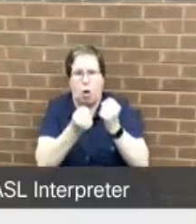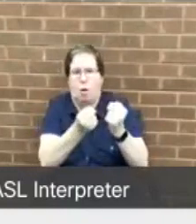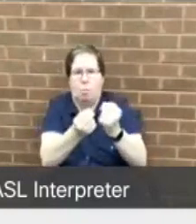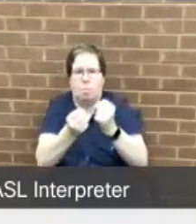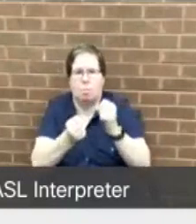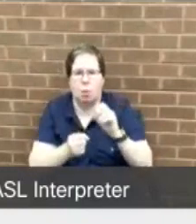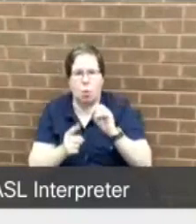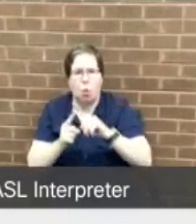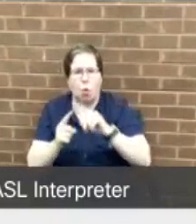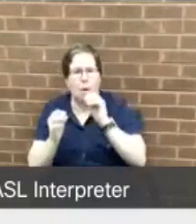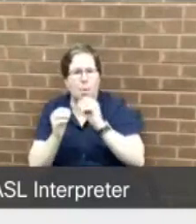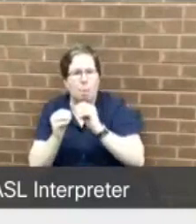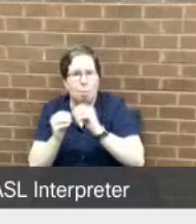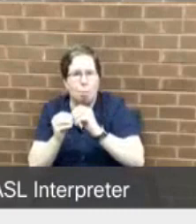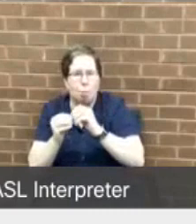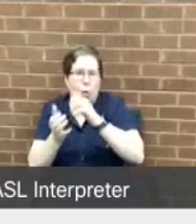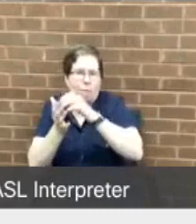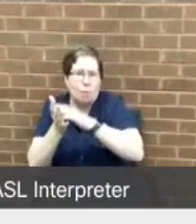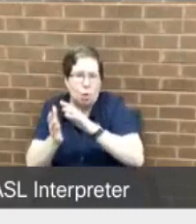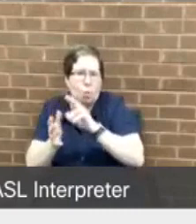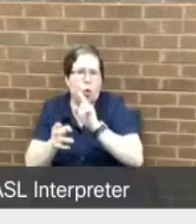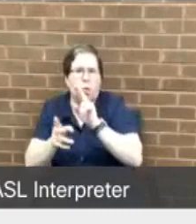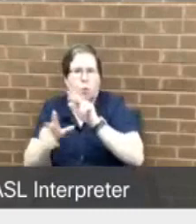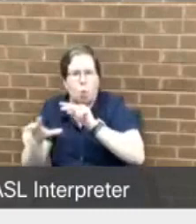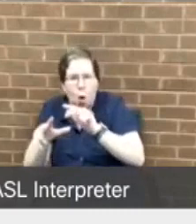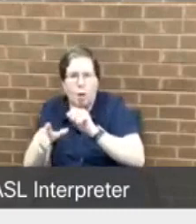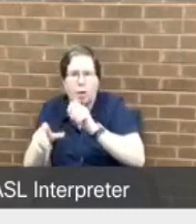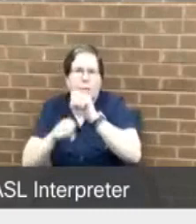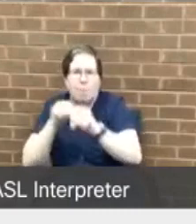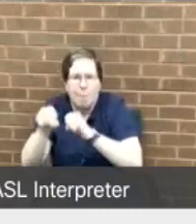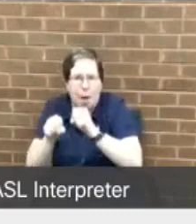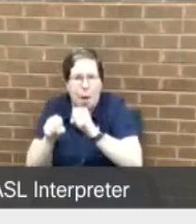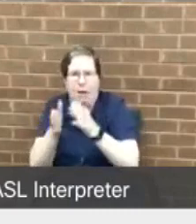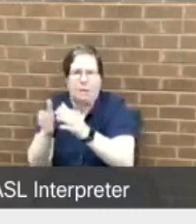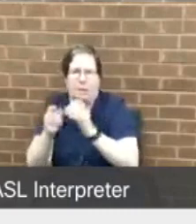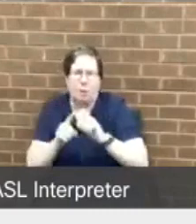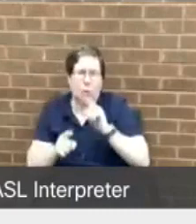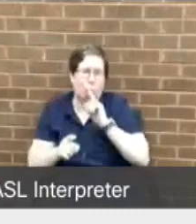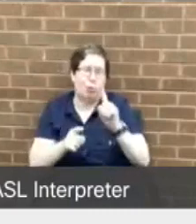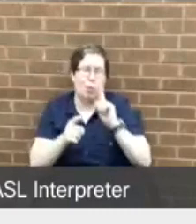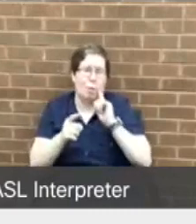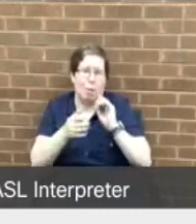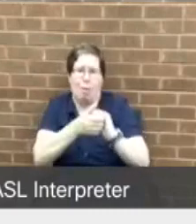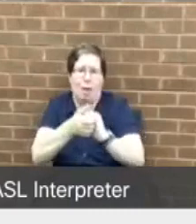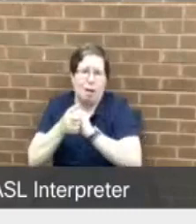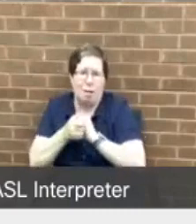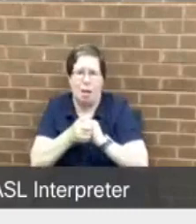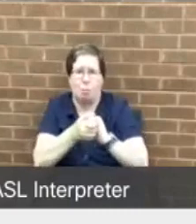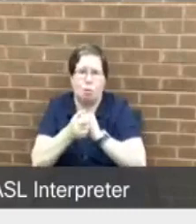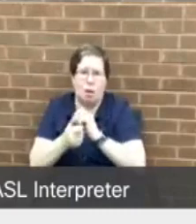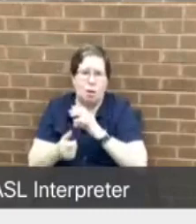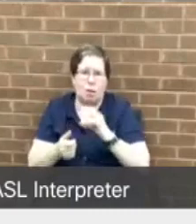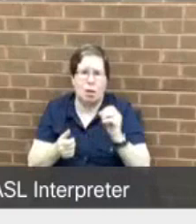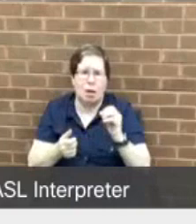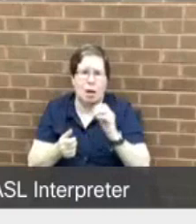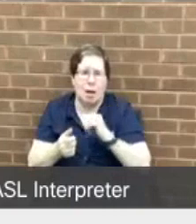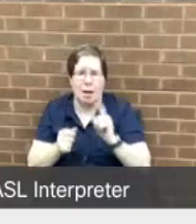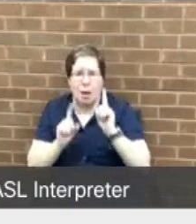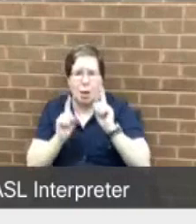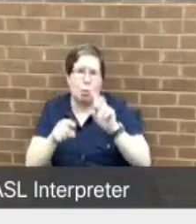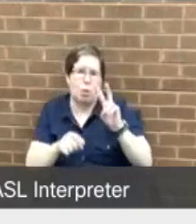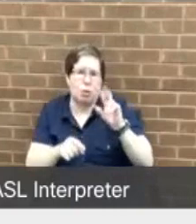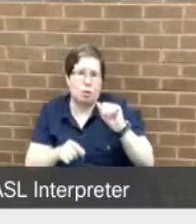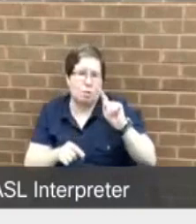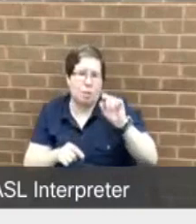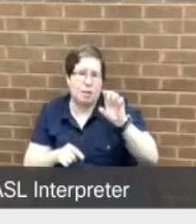more vulnerable user based. So it's really about that collaboration. And I went to Virginia Tech,